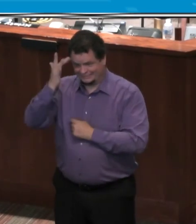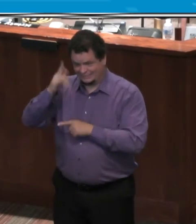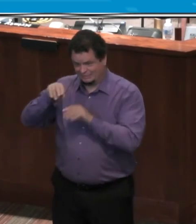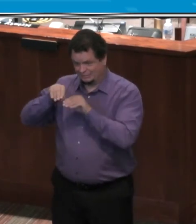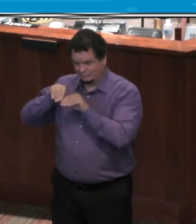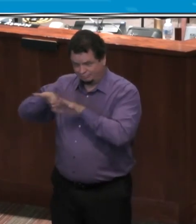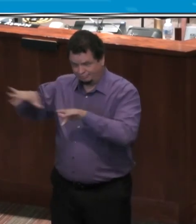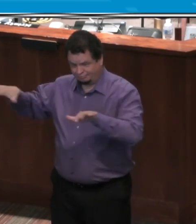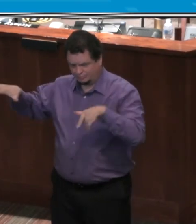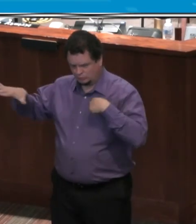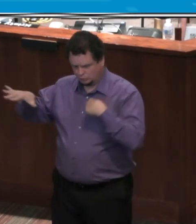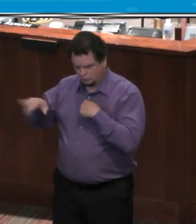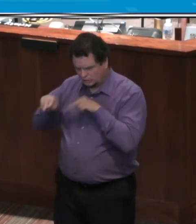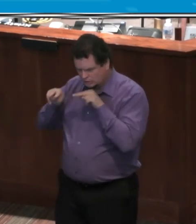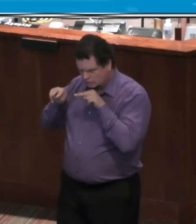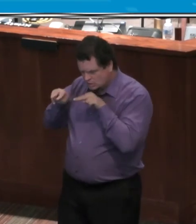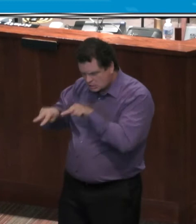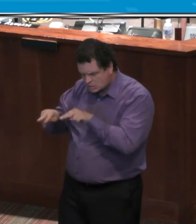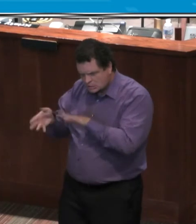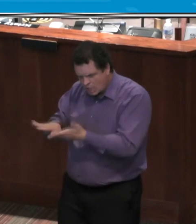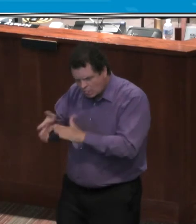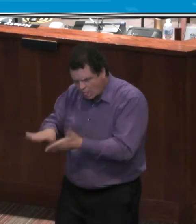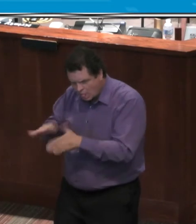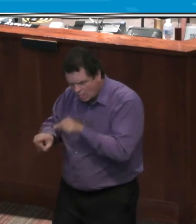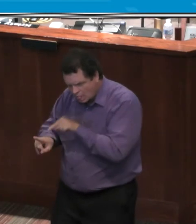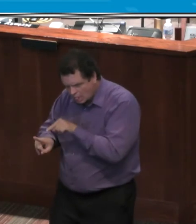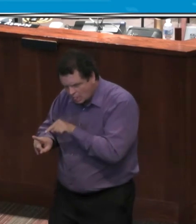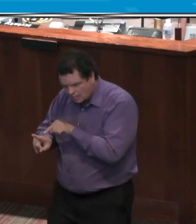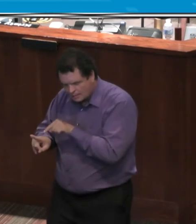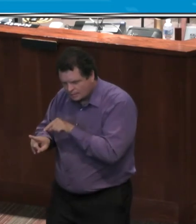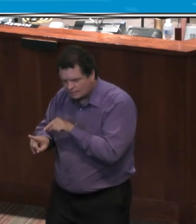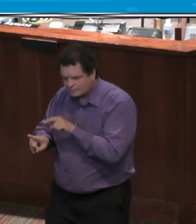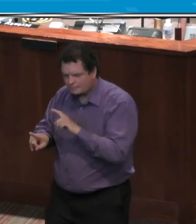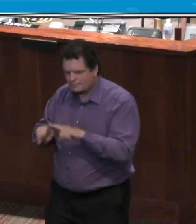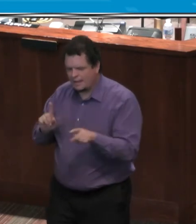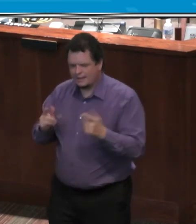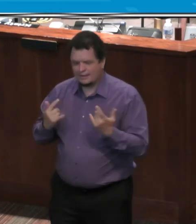haven't thought much about or are concerned much about morbidity. Now, obviously,